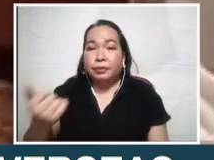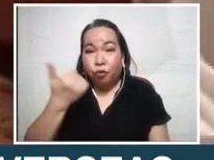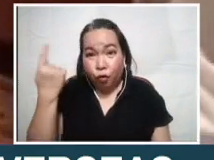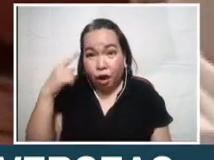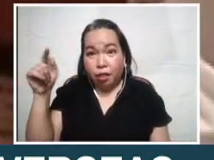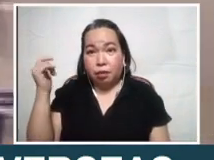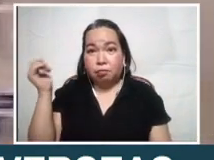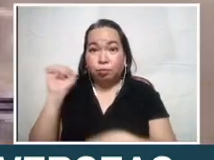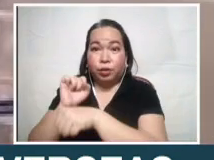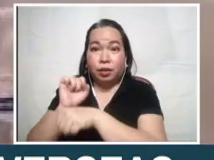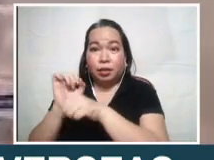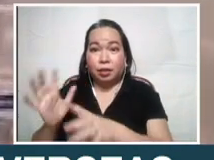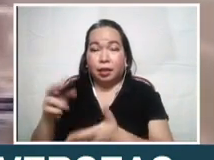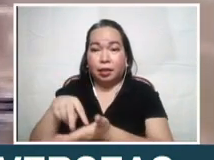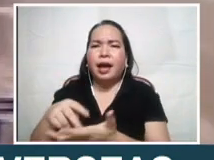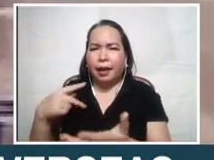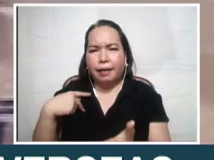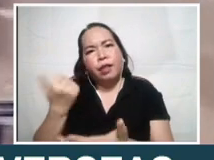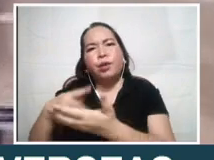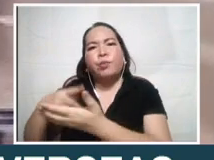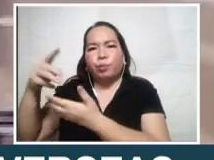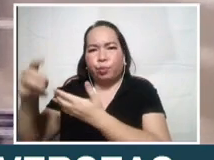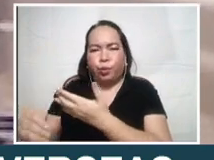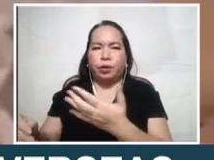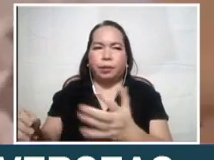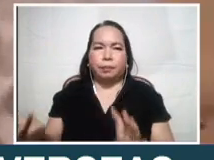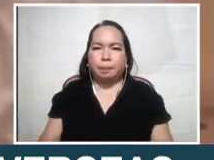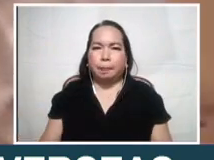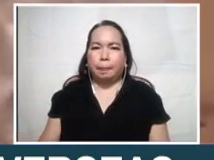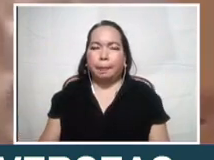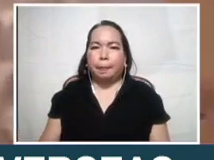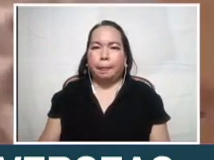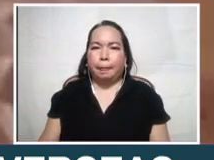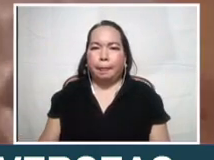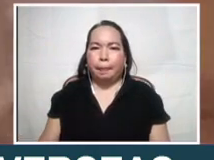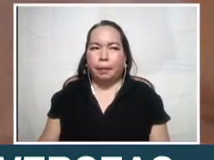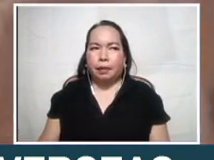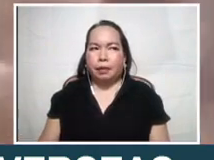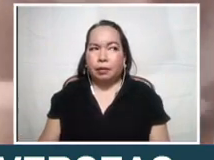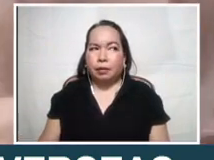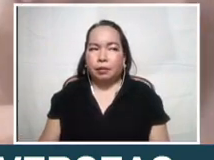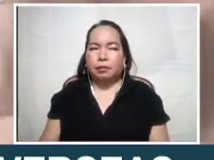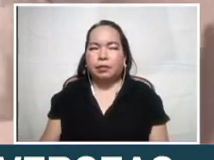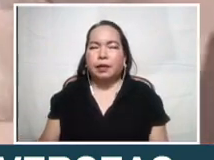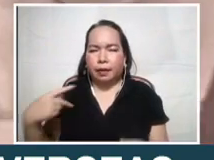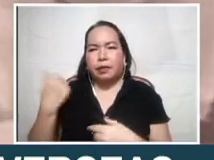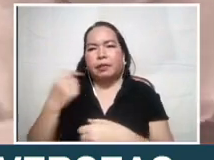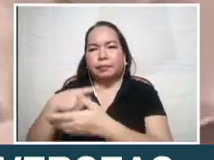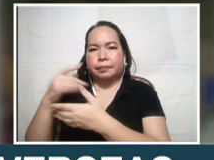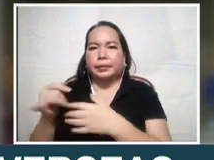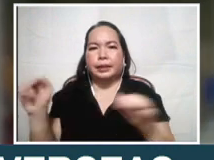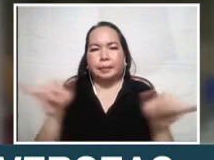also programs for that, Rika, but we treat the OFWs separately. All right. Okay. Thank you so much for your